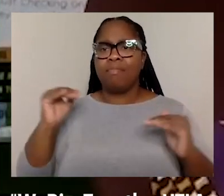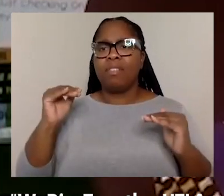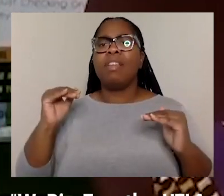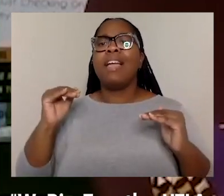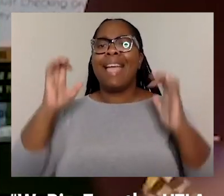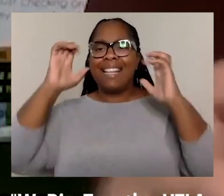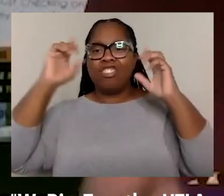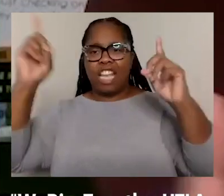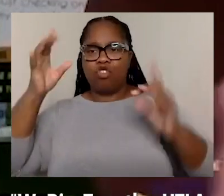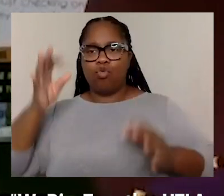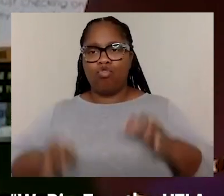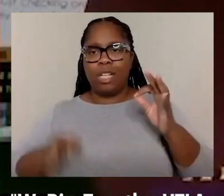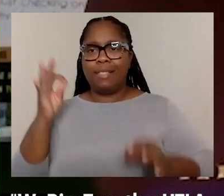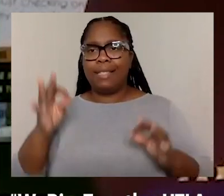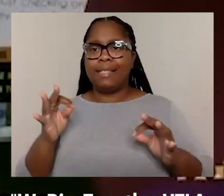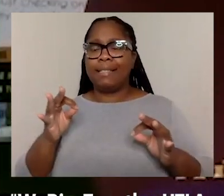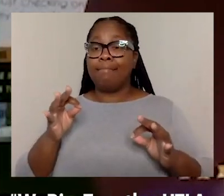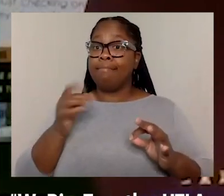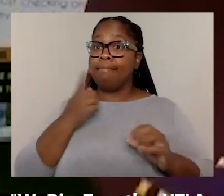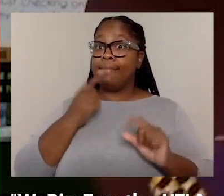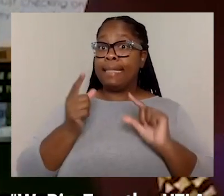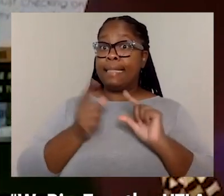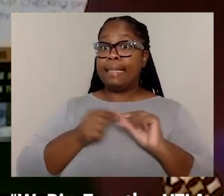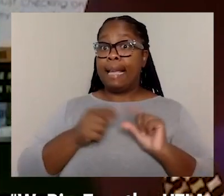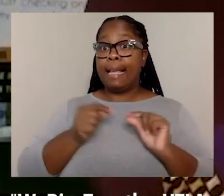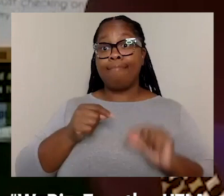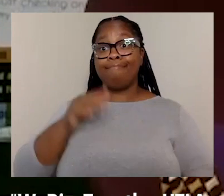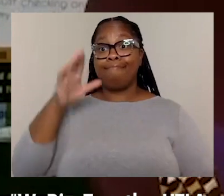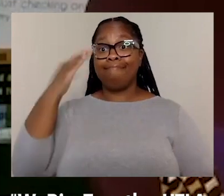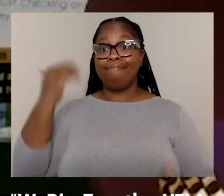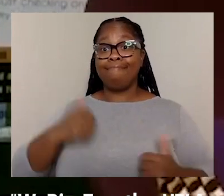Simply saying Black Lives Matter is not enough.